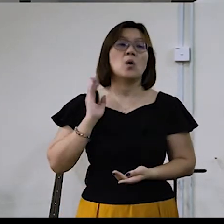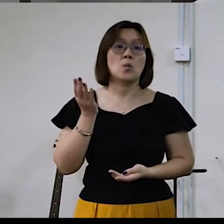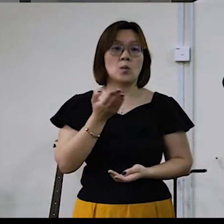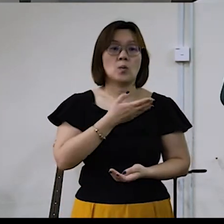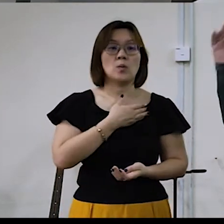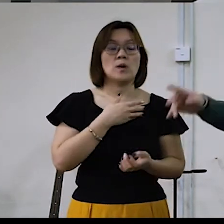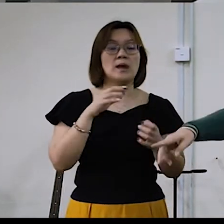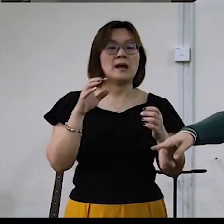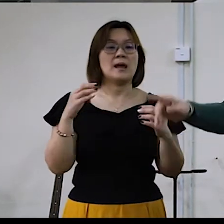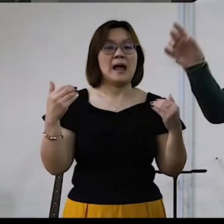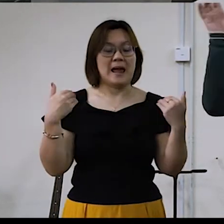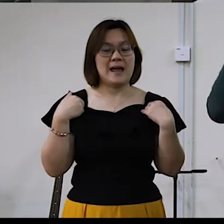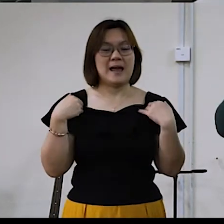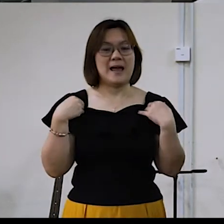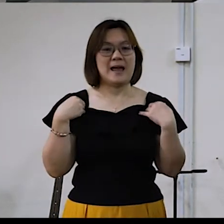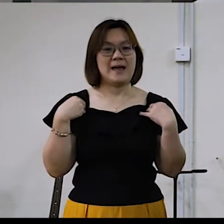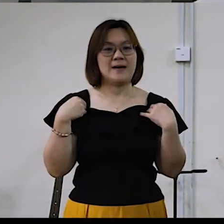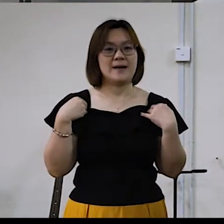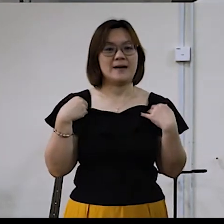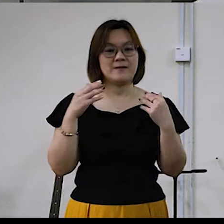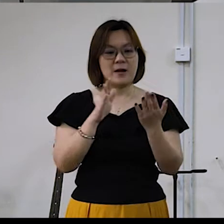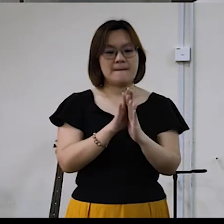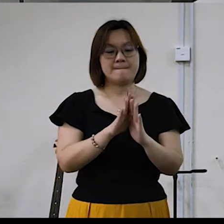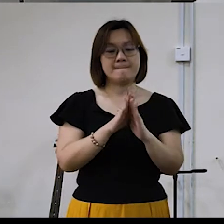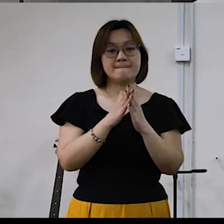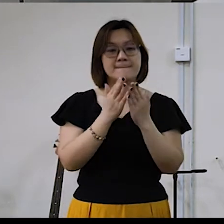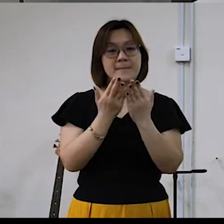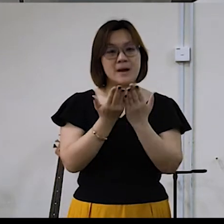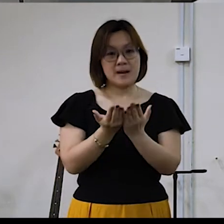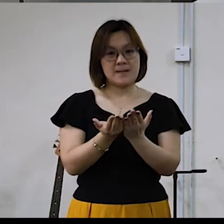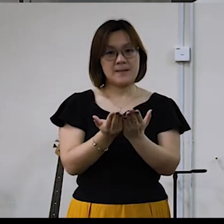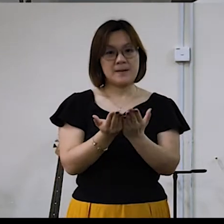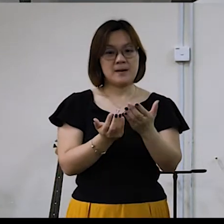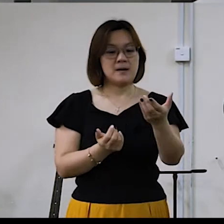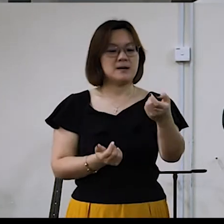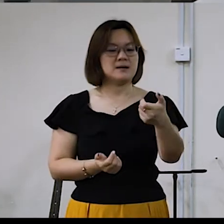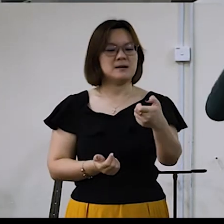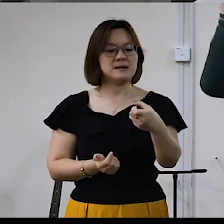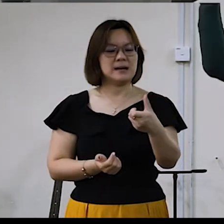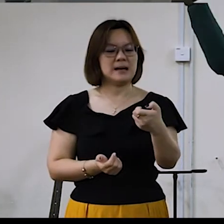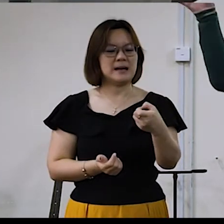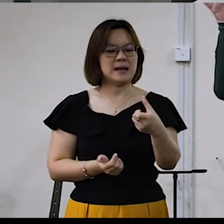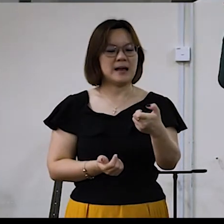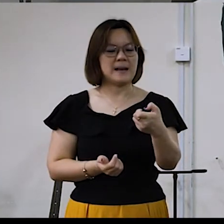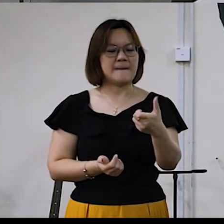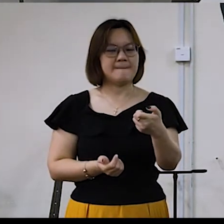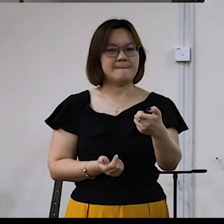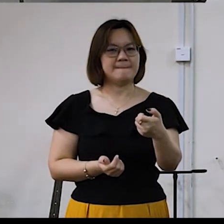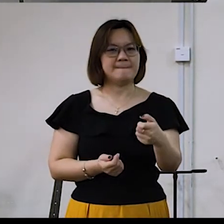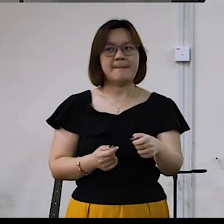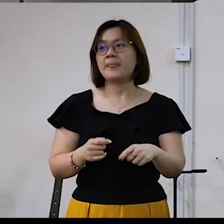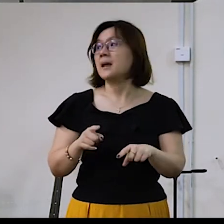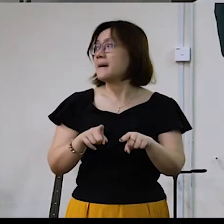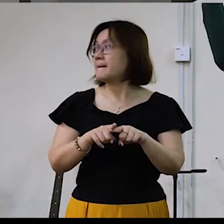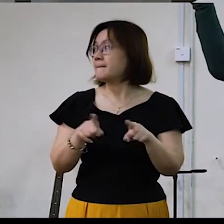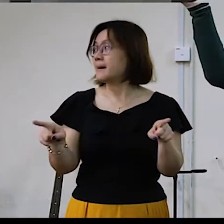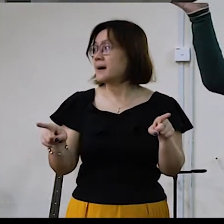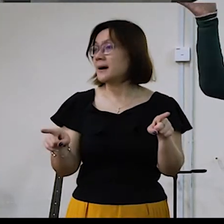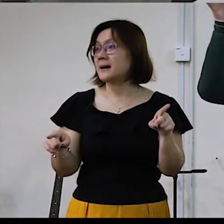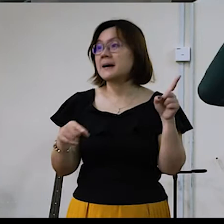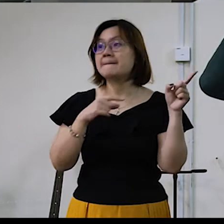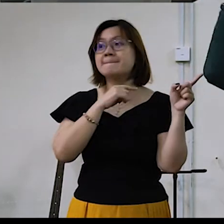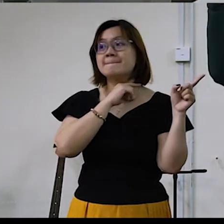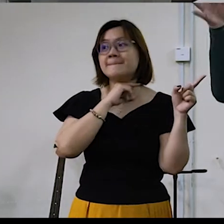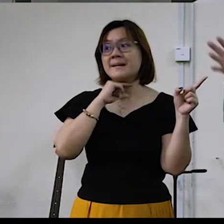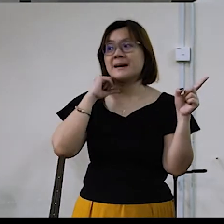right? Wherever I go in my bag, there will be a physical Bible. You can have the Bible in your handphone, fine, but nothing like the physical Bible. Be